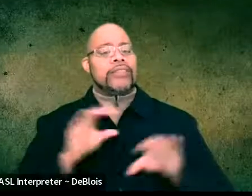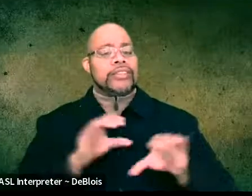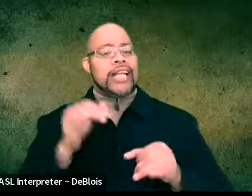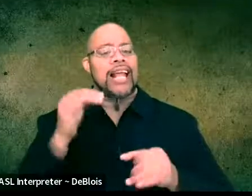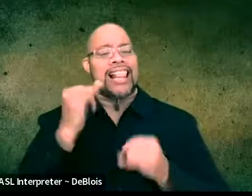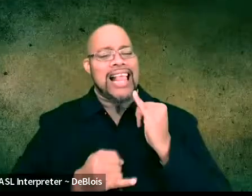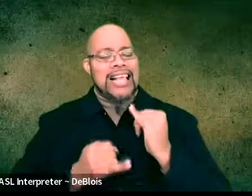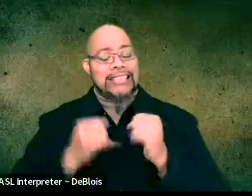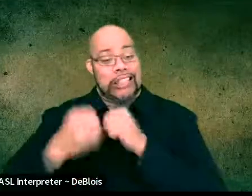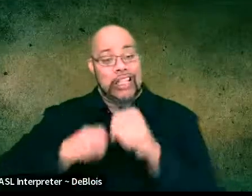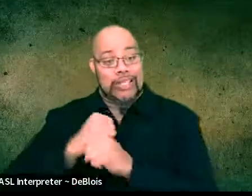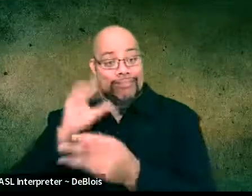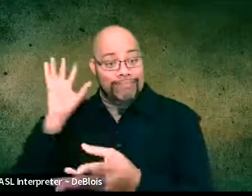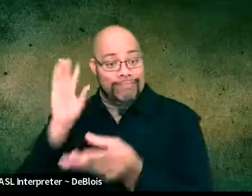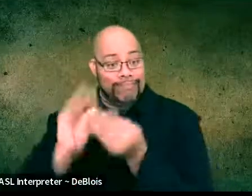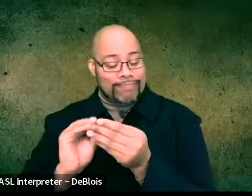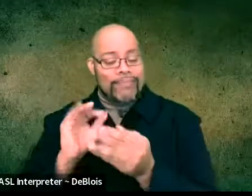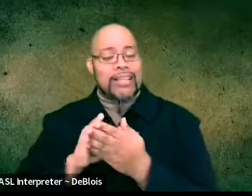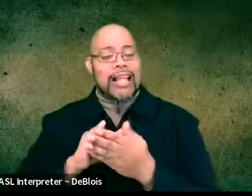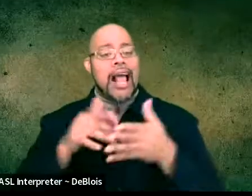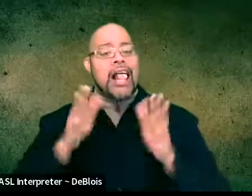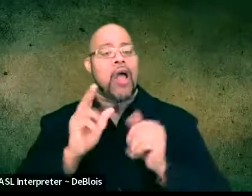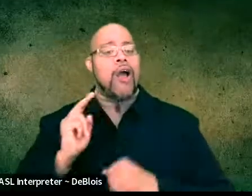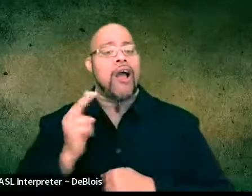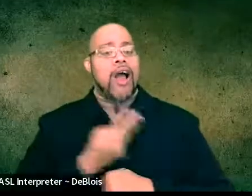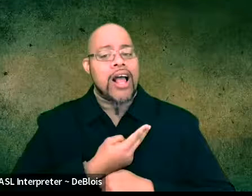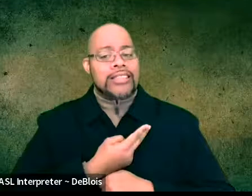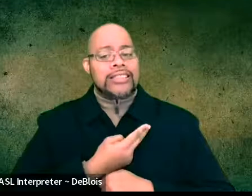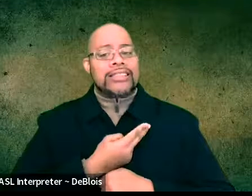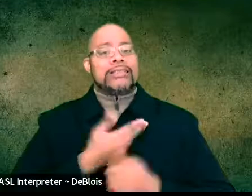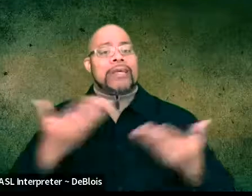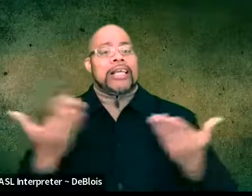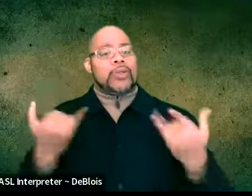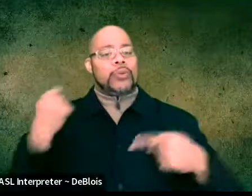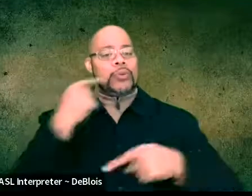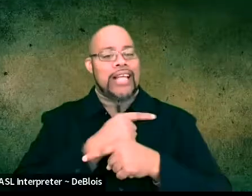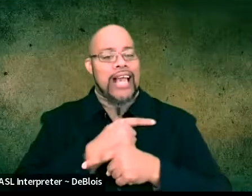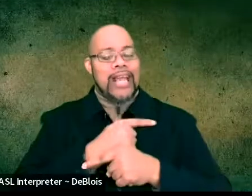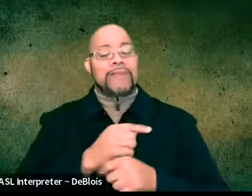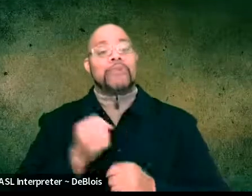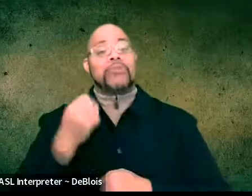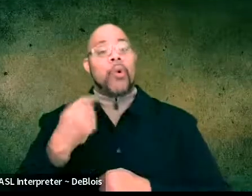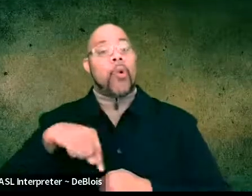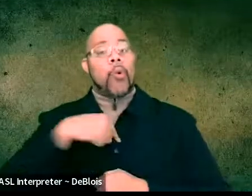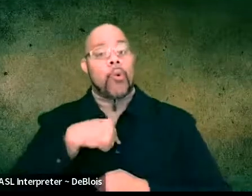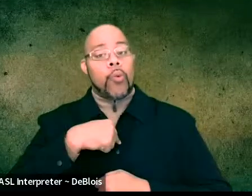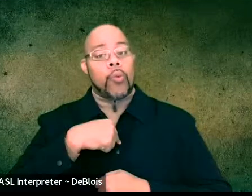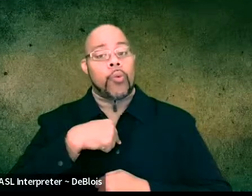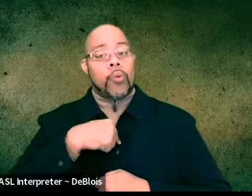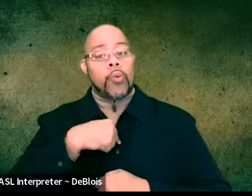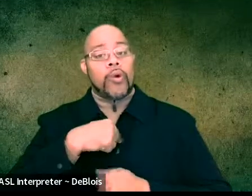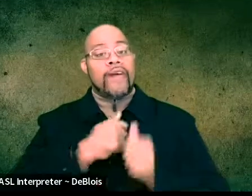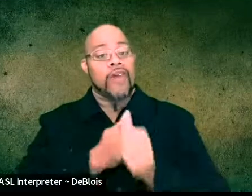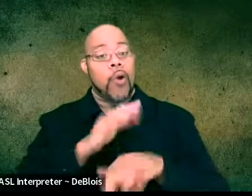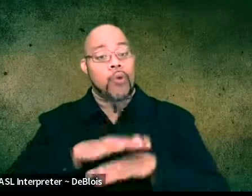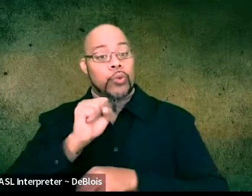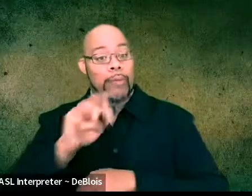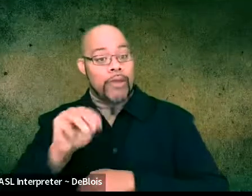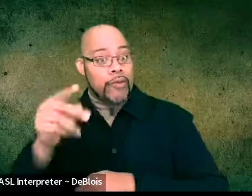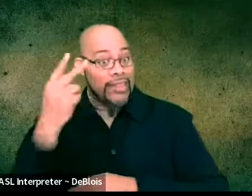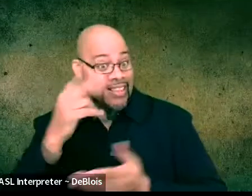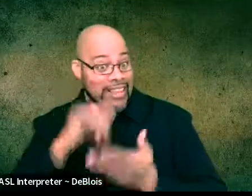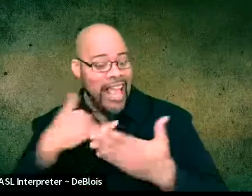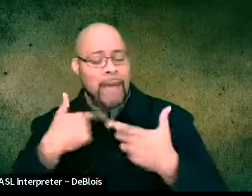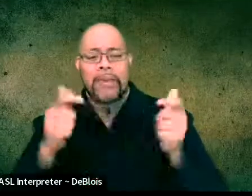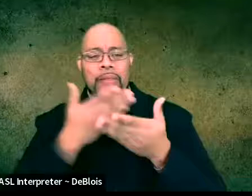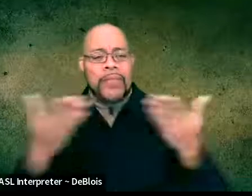this past year that has allowed us to get here today. And so if you've been following us social media, you know, we've had some big